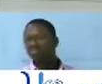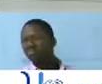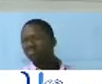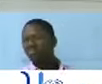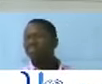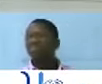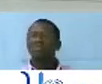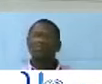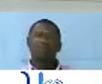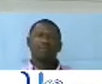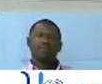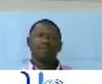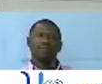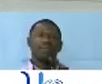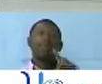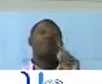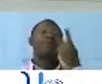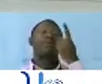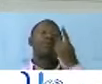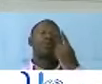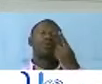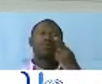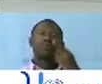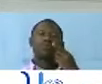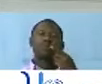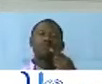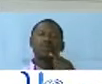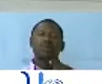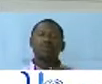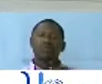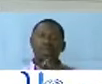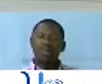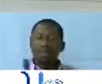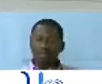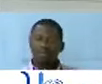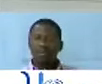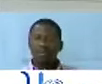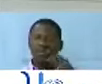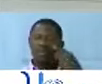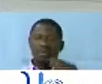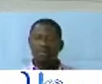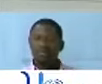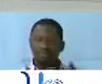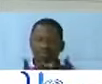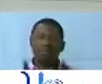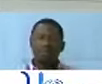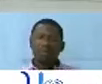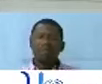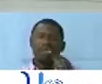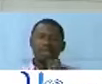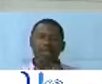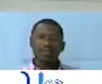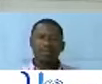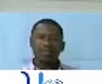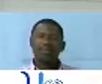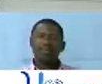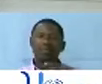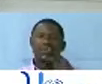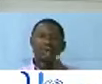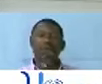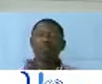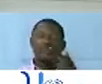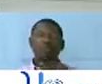forensic detailed report that really brought Gambia the spotlight for the